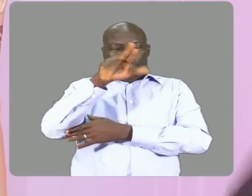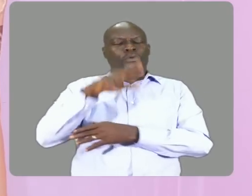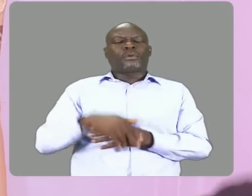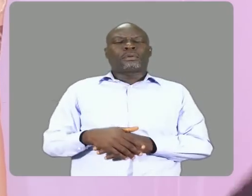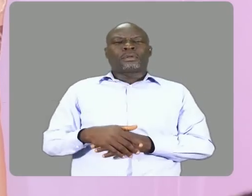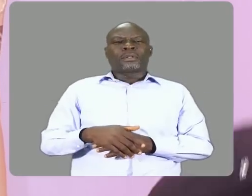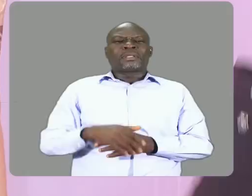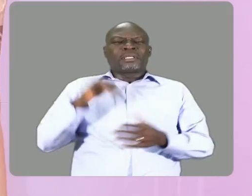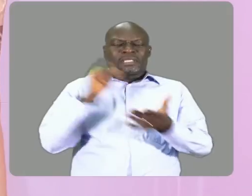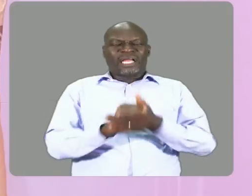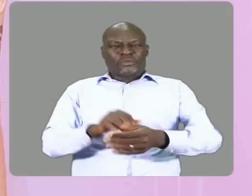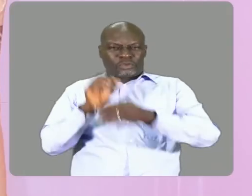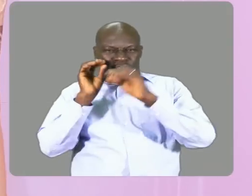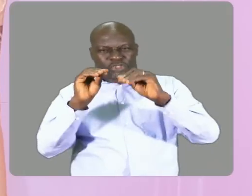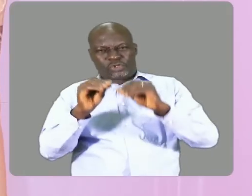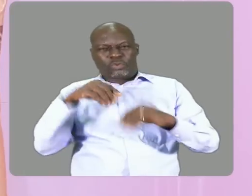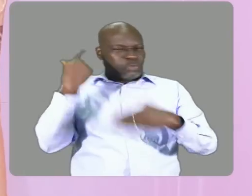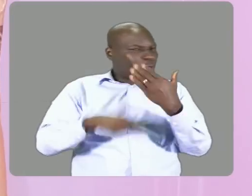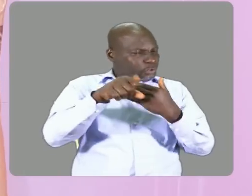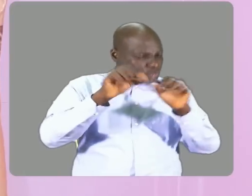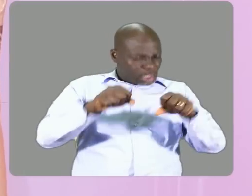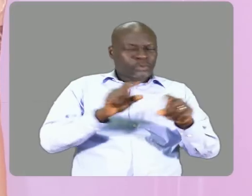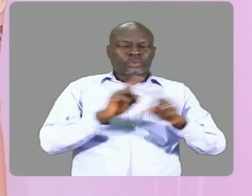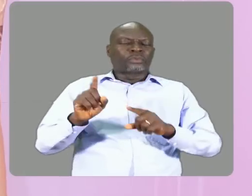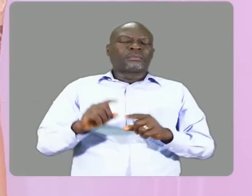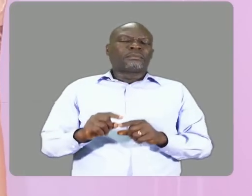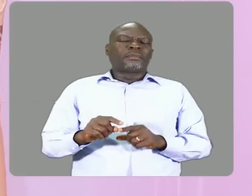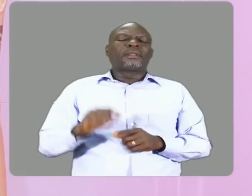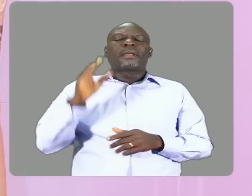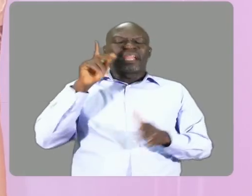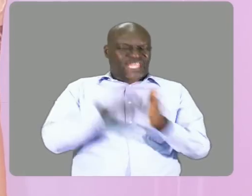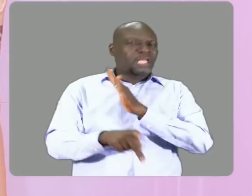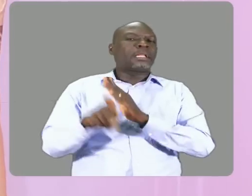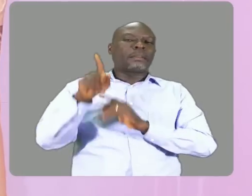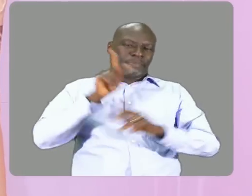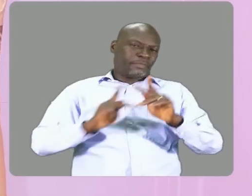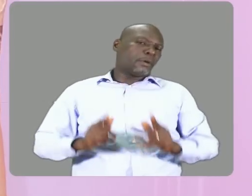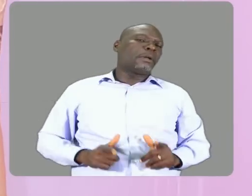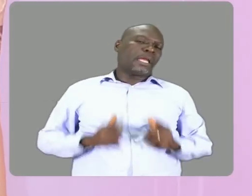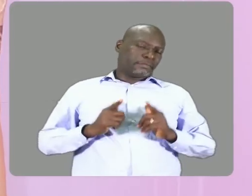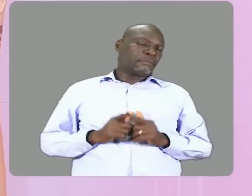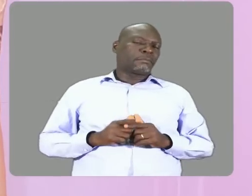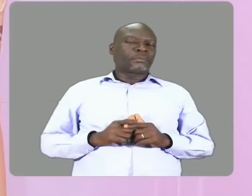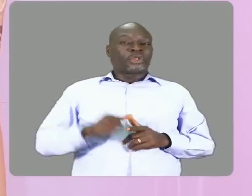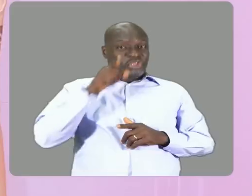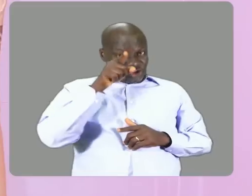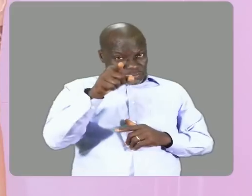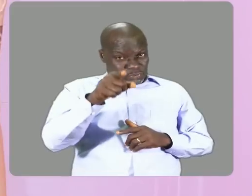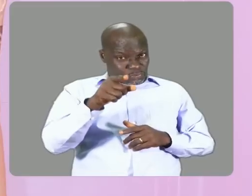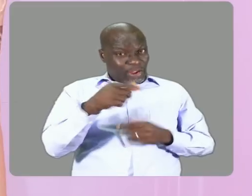yet chamo, near ma, munya, a toad a beer. Now sabe, a koshe obinqua ego, or nipa ukra